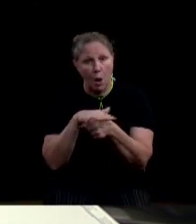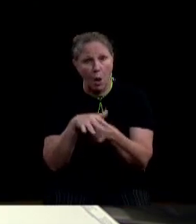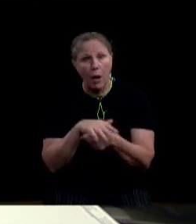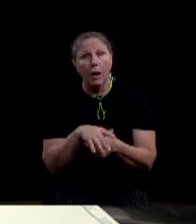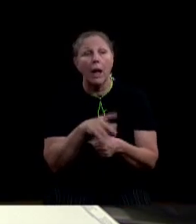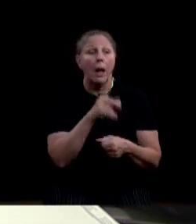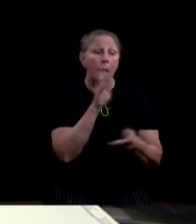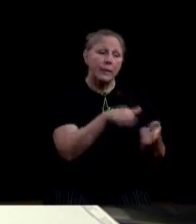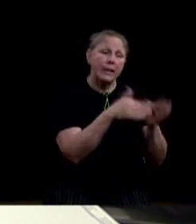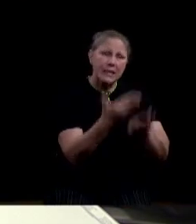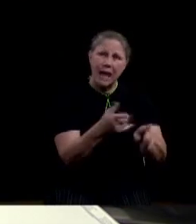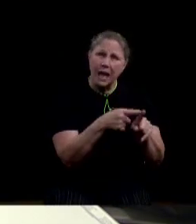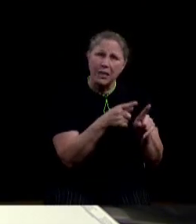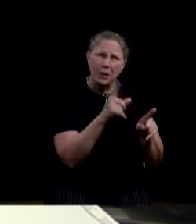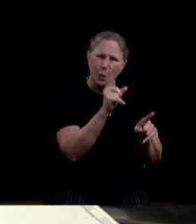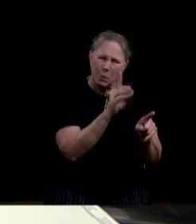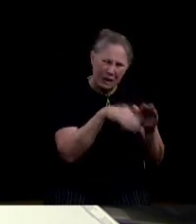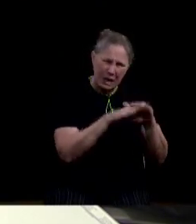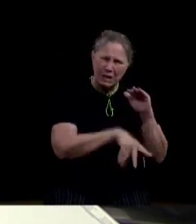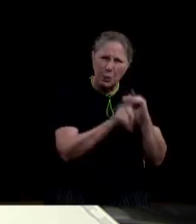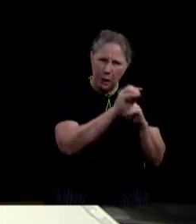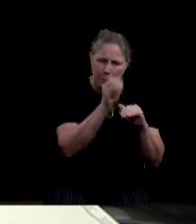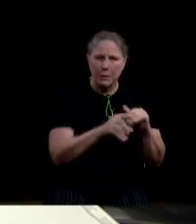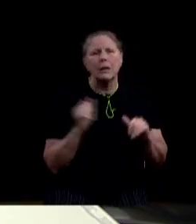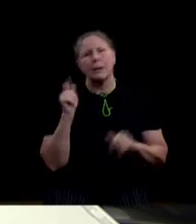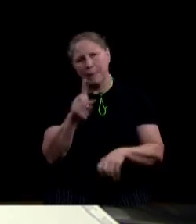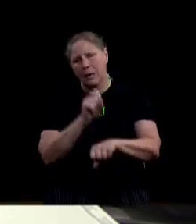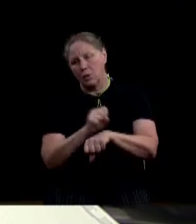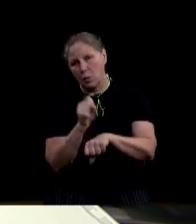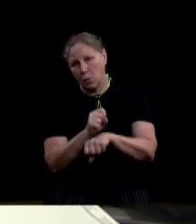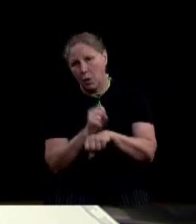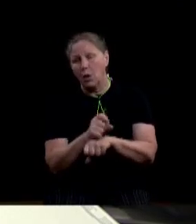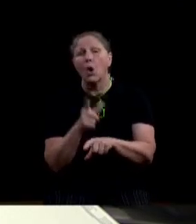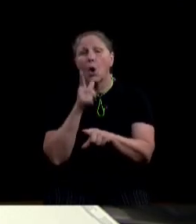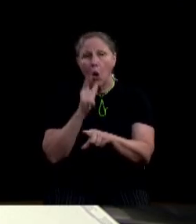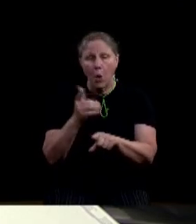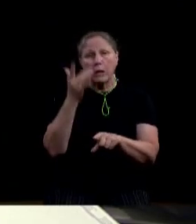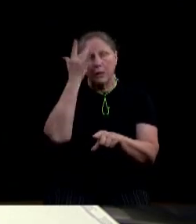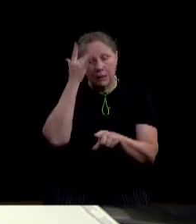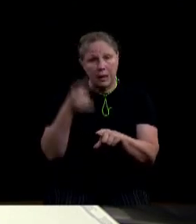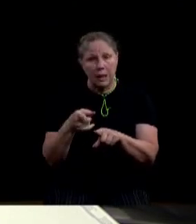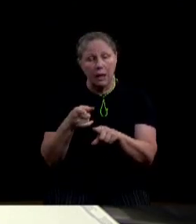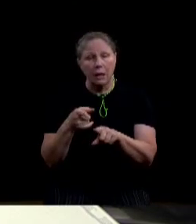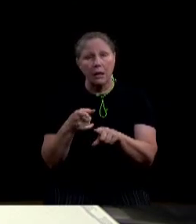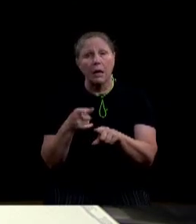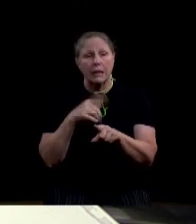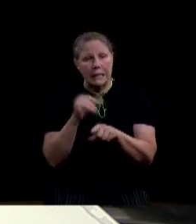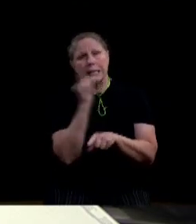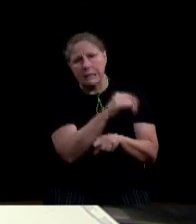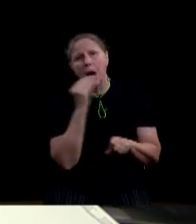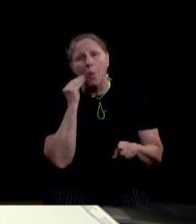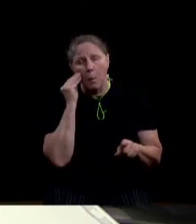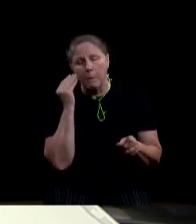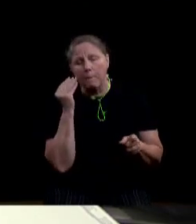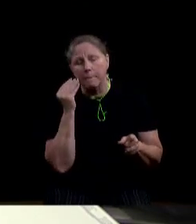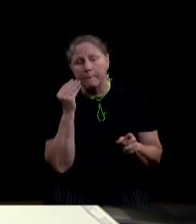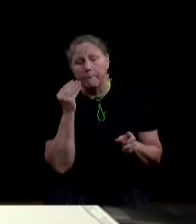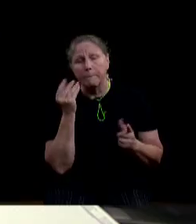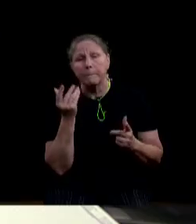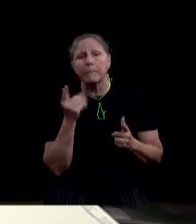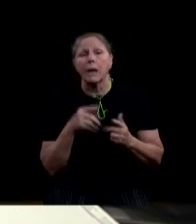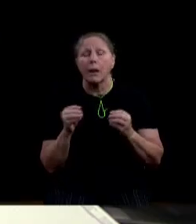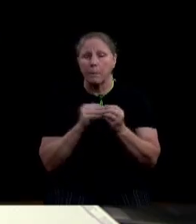to work. Those at risk or fearful are the ones that need to stay home. There have been more deaths in Texas on the roads this year than